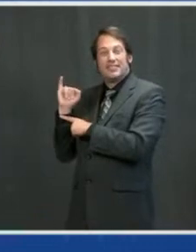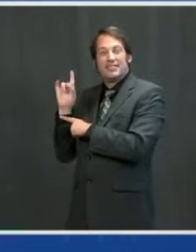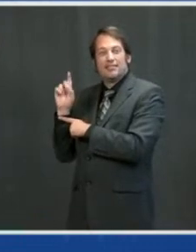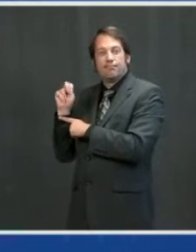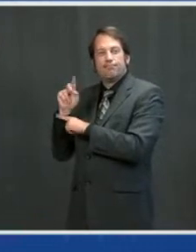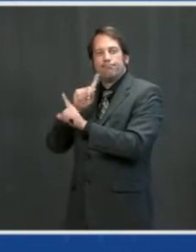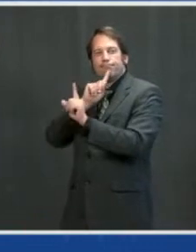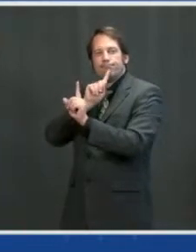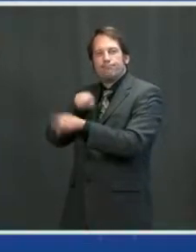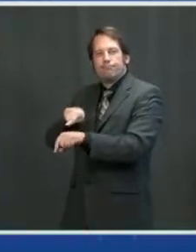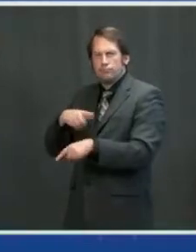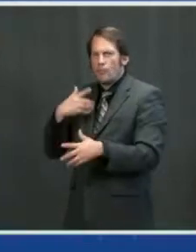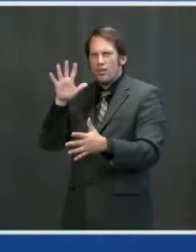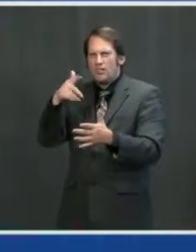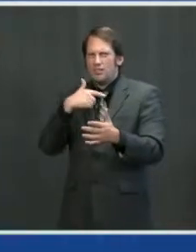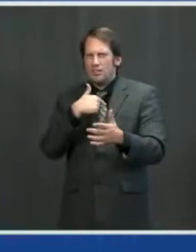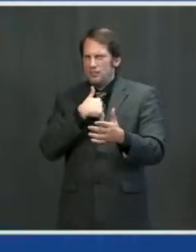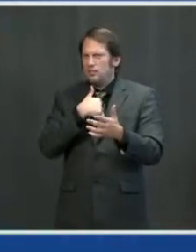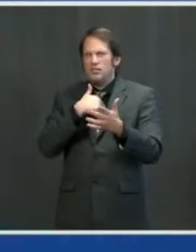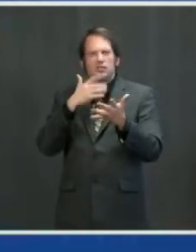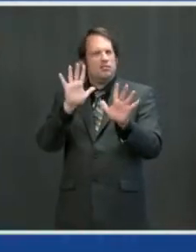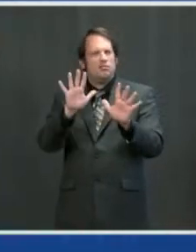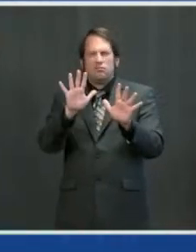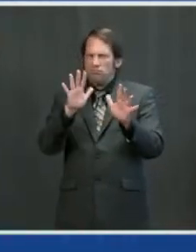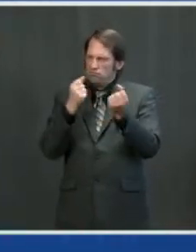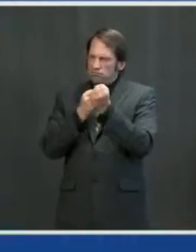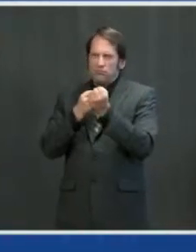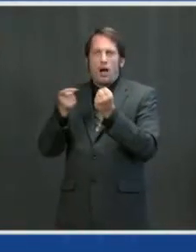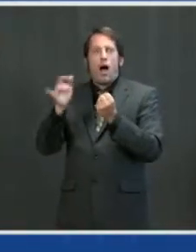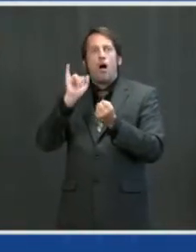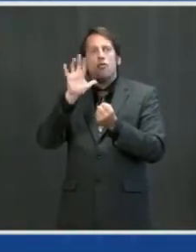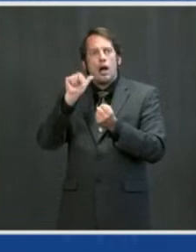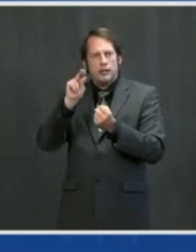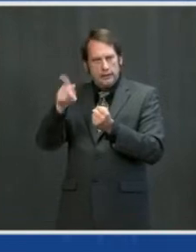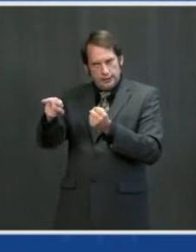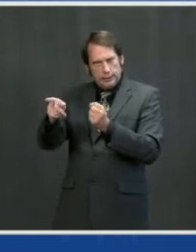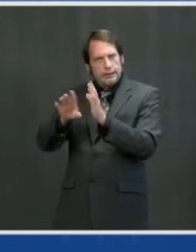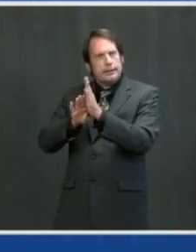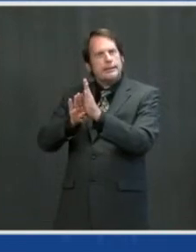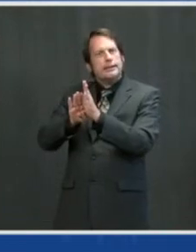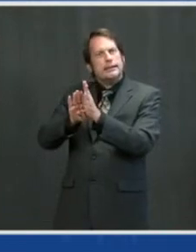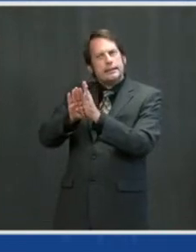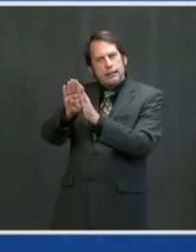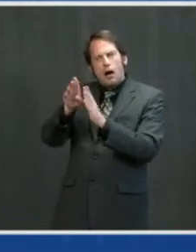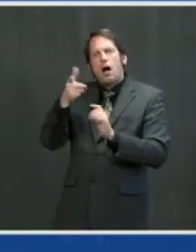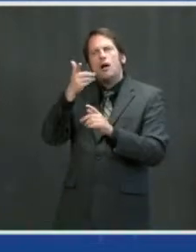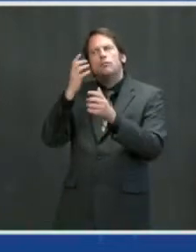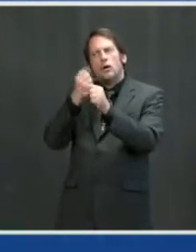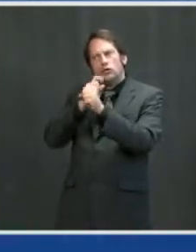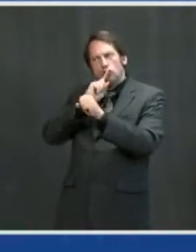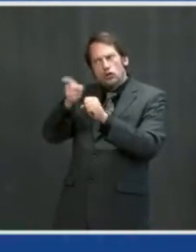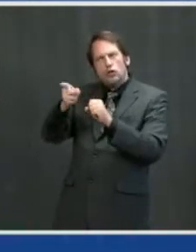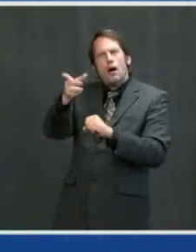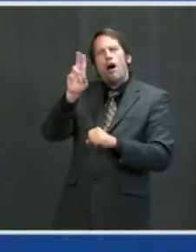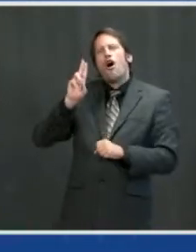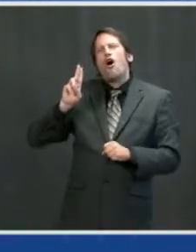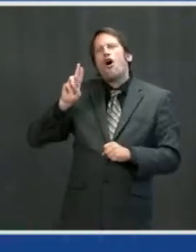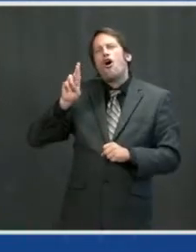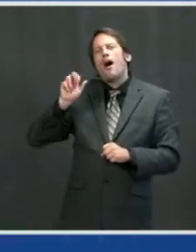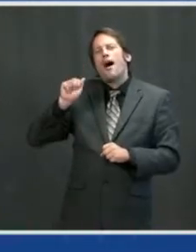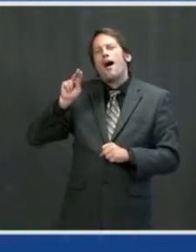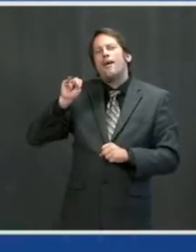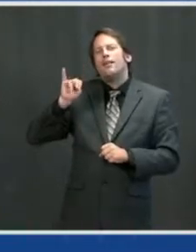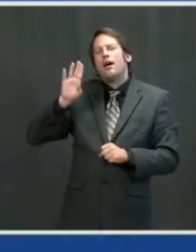Iran is saying it's going to move to enrich to 60%. It is contrary to the agreement. We are,